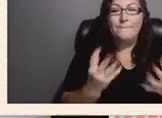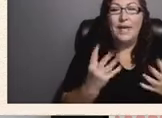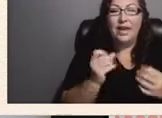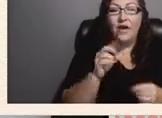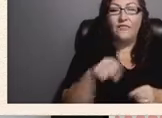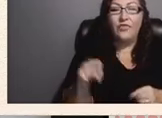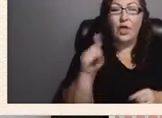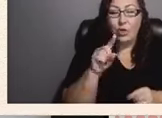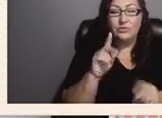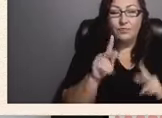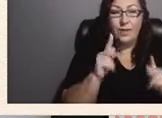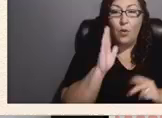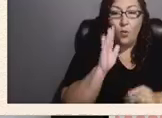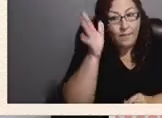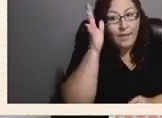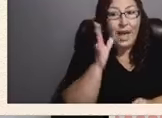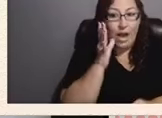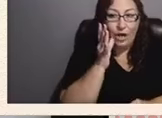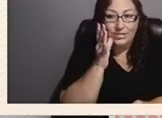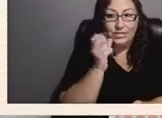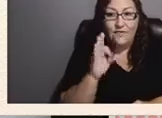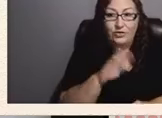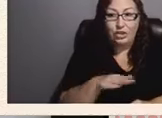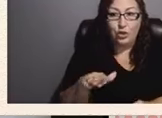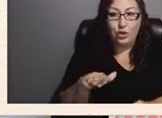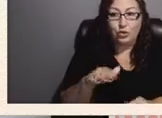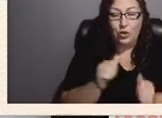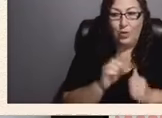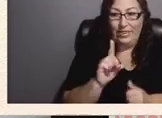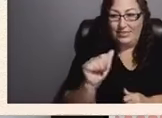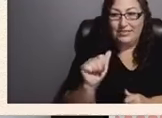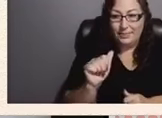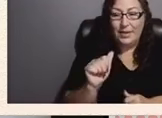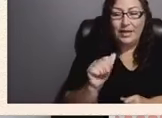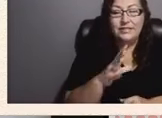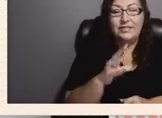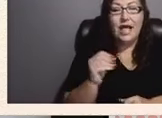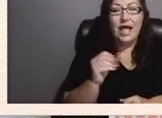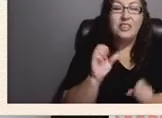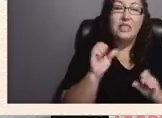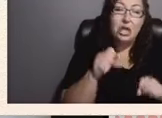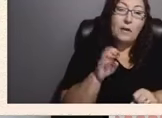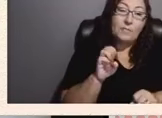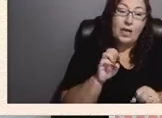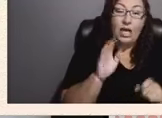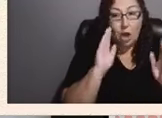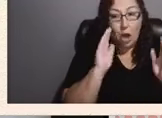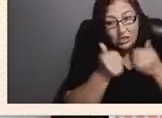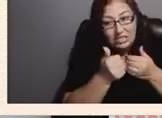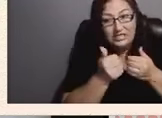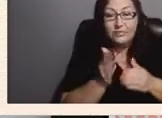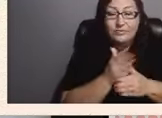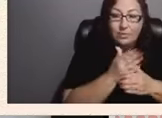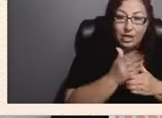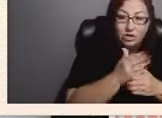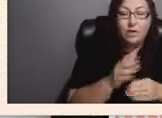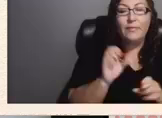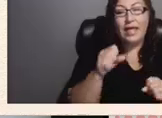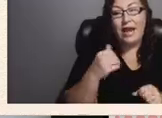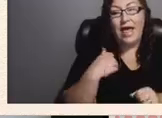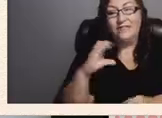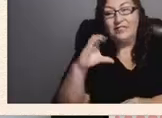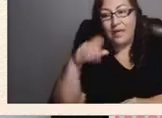to be parents of children with disabilities. They could be on the autism spectrum. They could have cerebral palsy